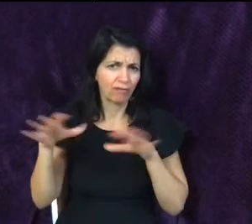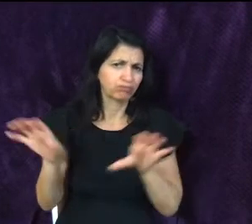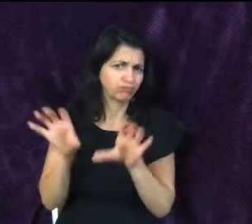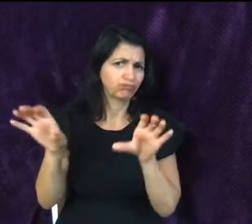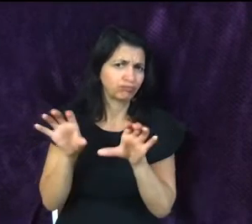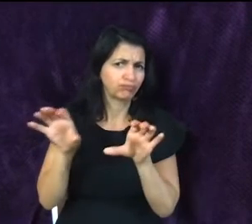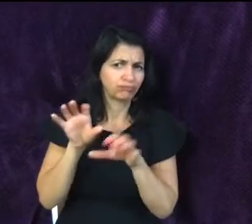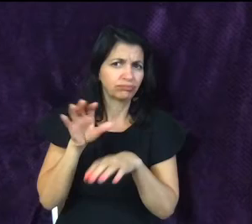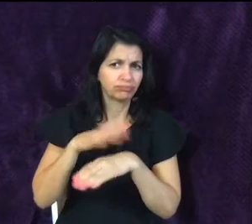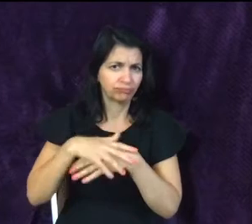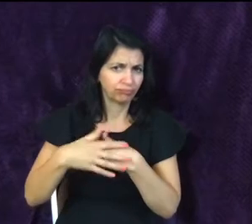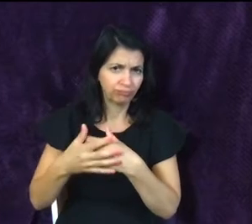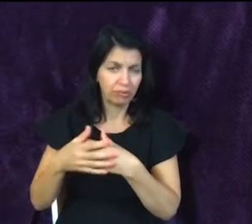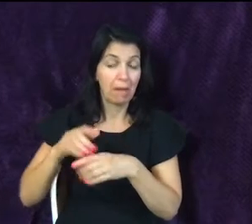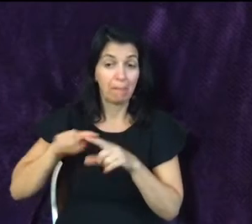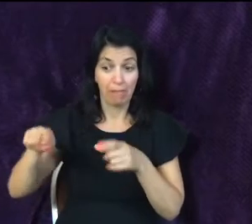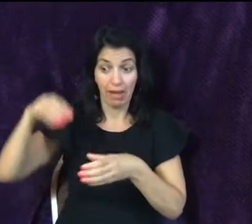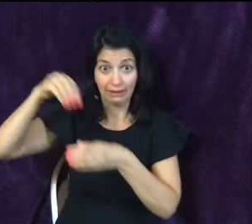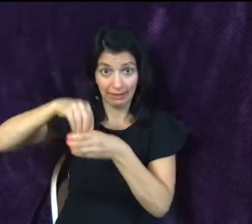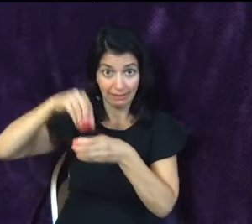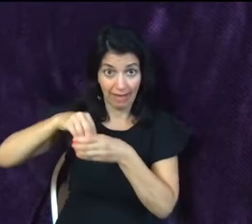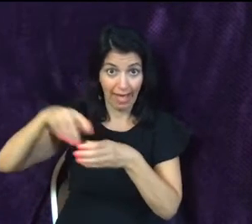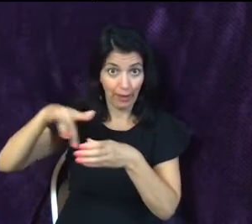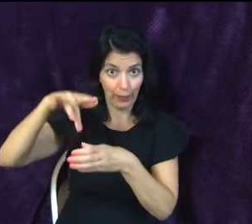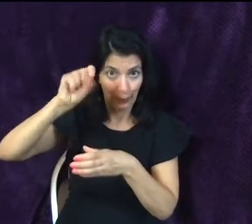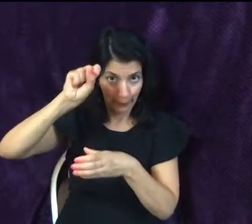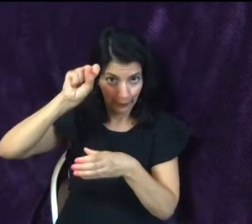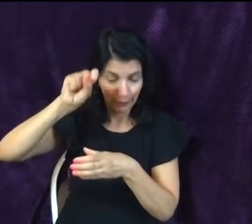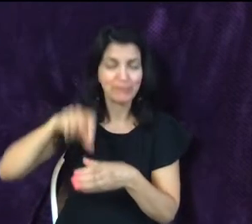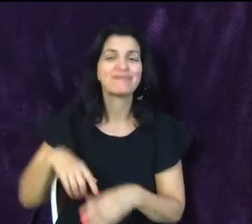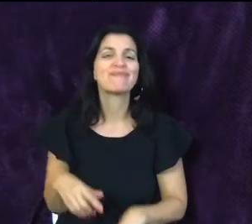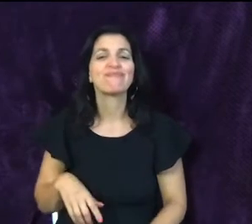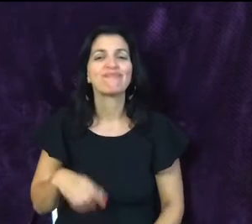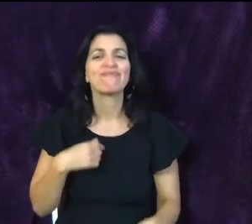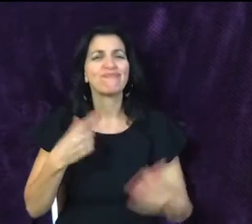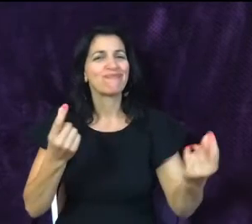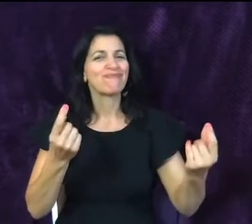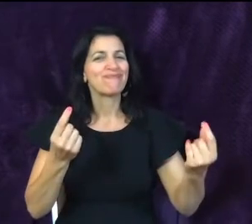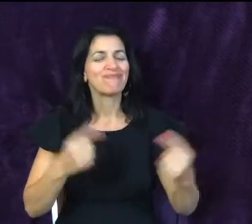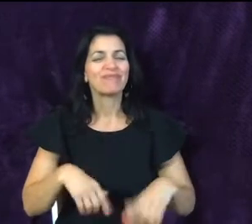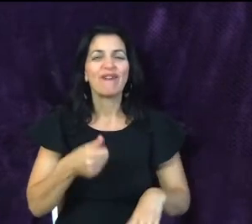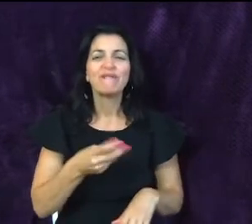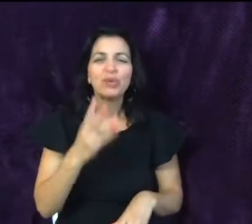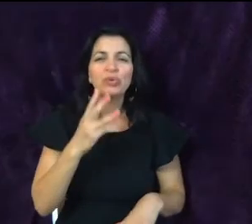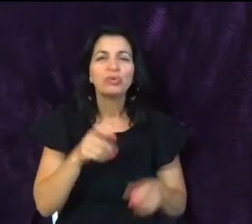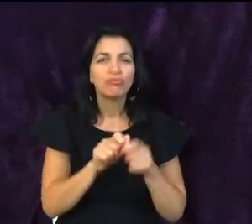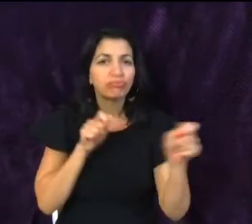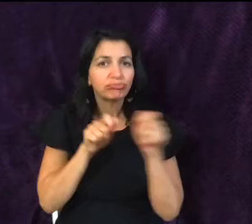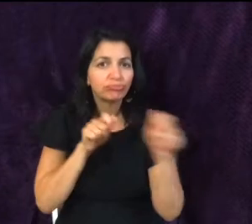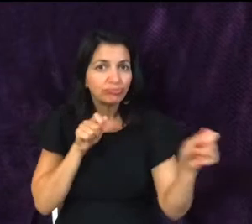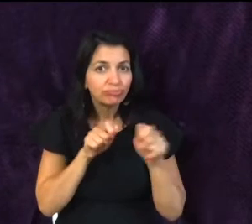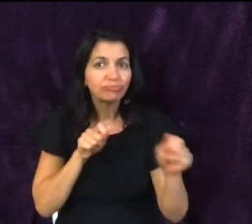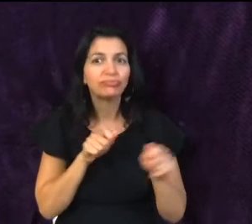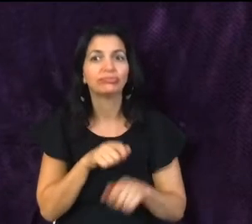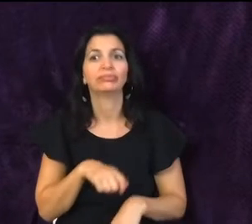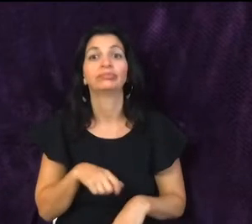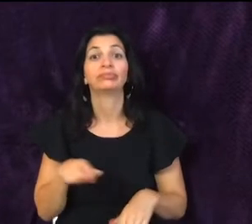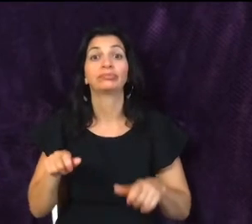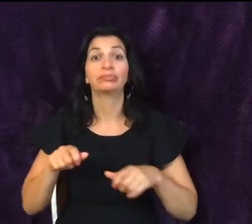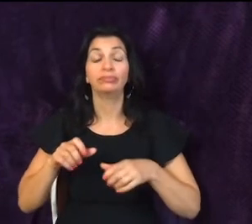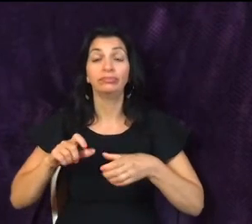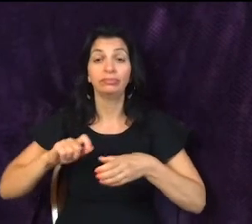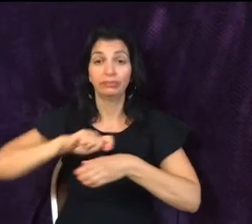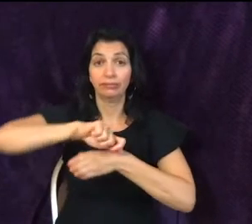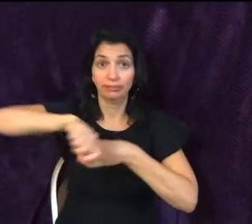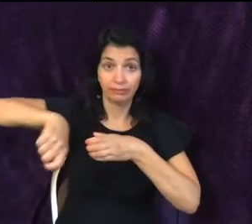but it doesn't have anything inside. And I'm going to take a few of the rubber bands and place them